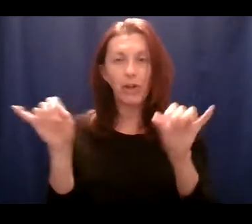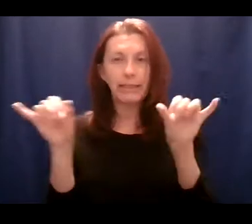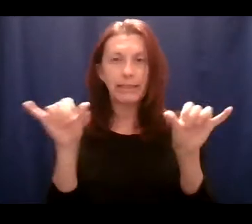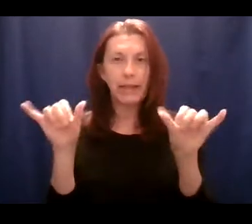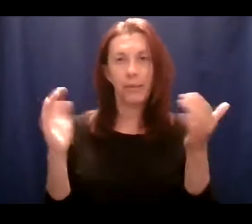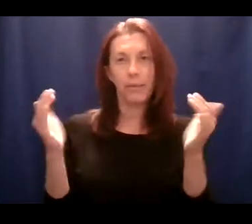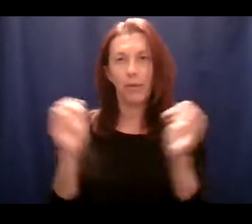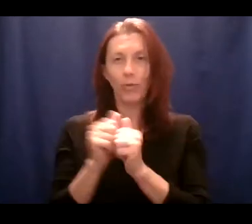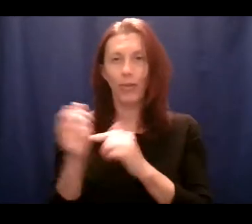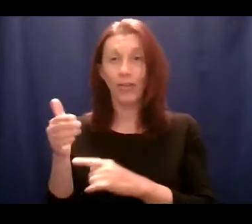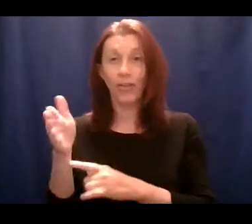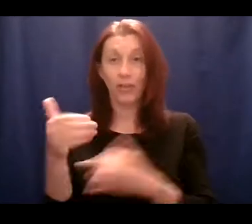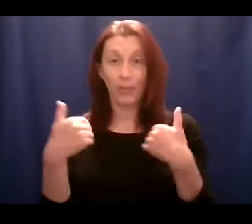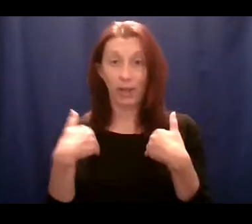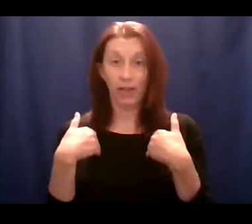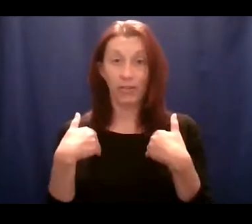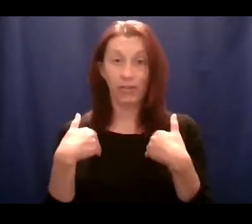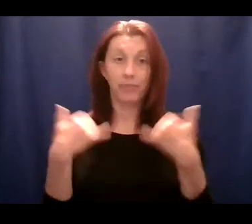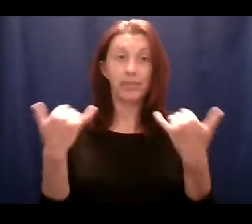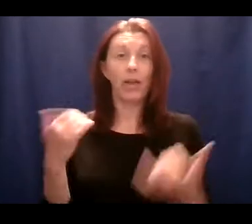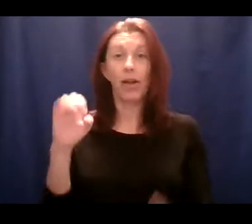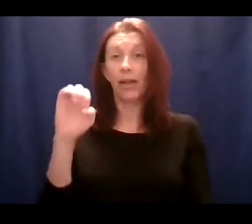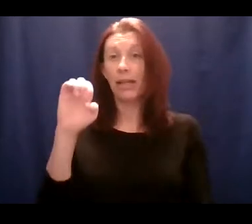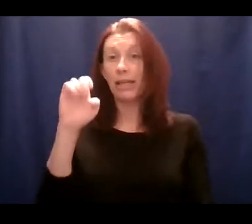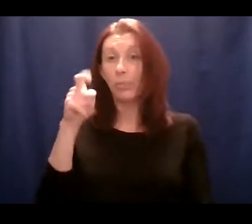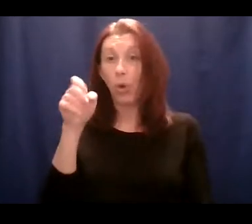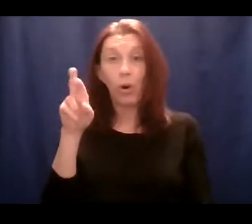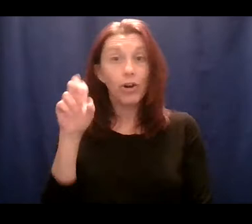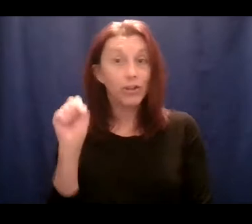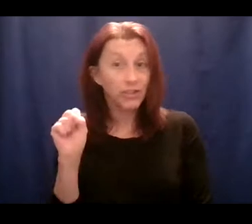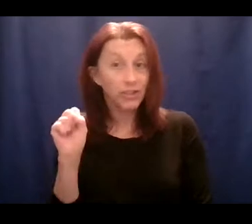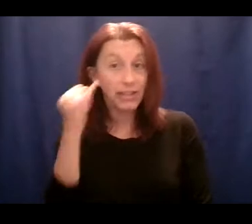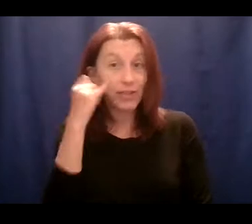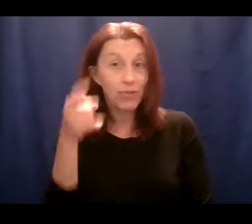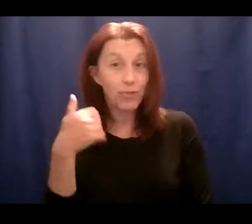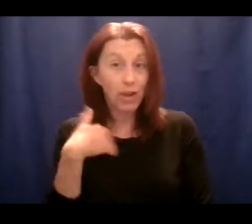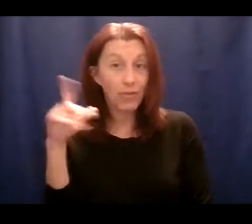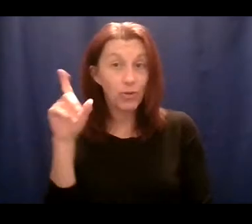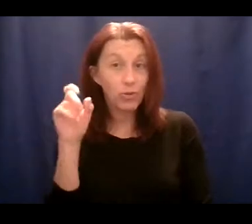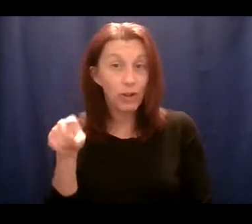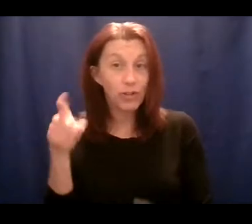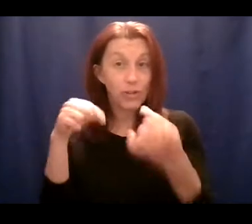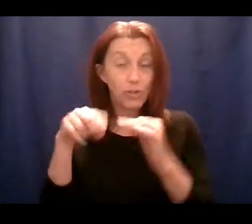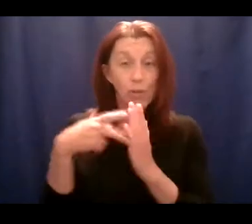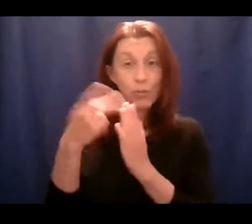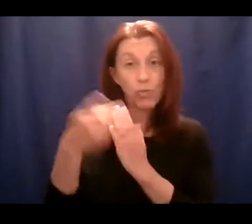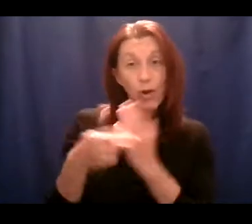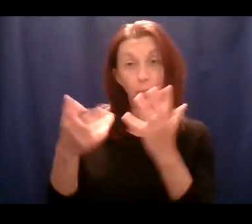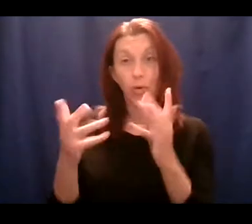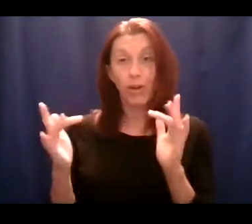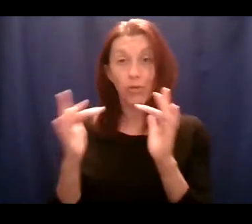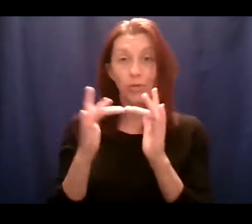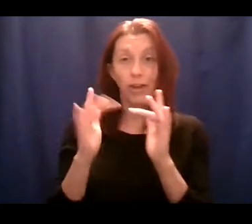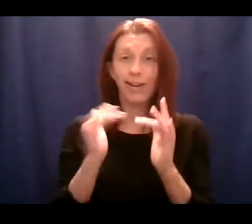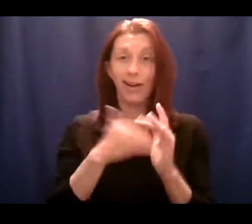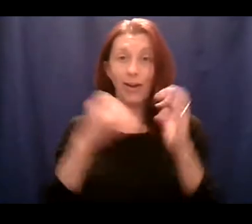fish in here? Now, explorers, if you have questions during our program and you would like to contact